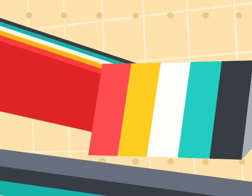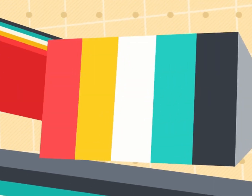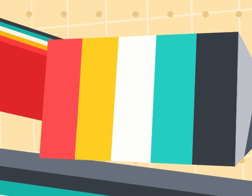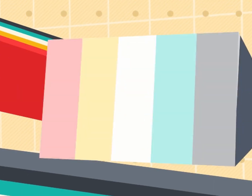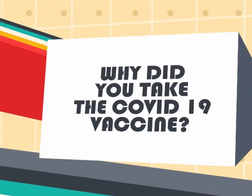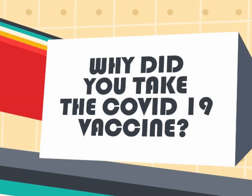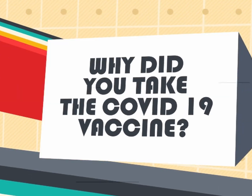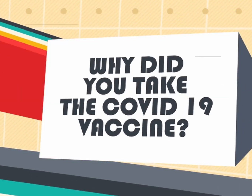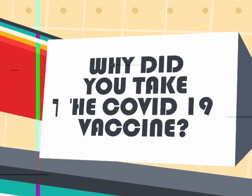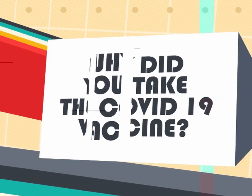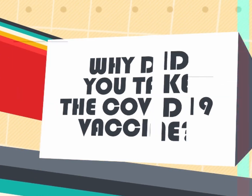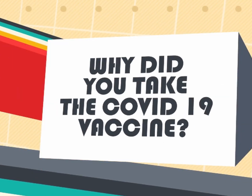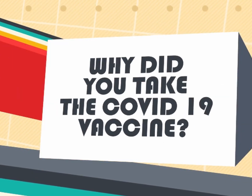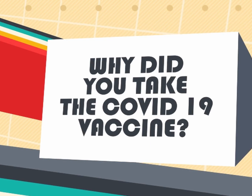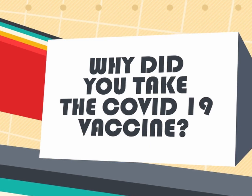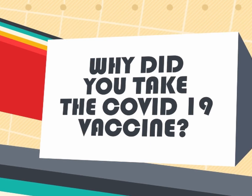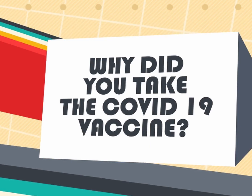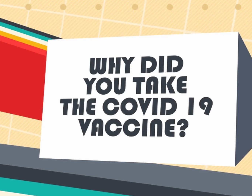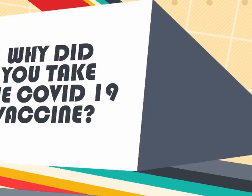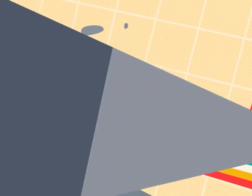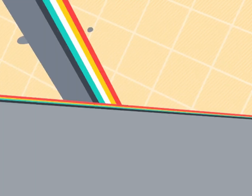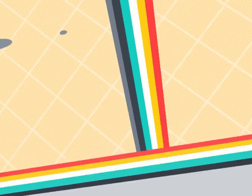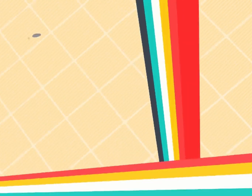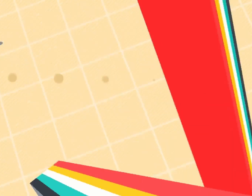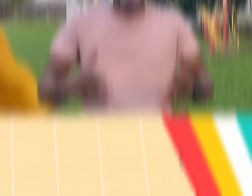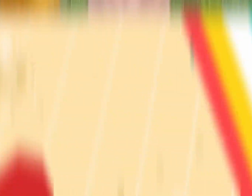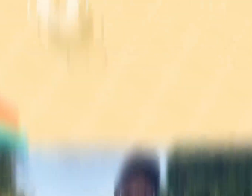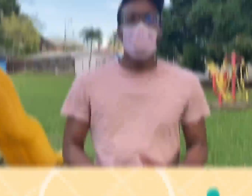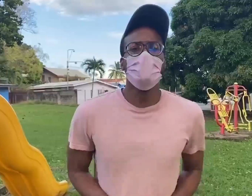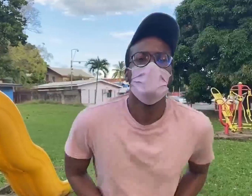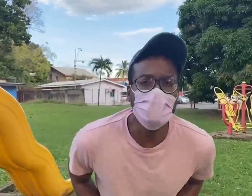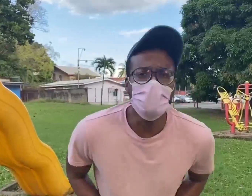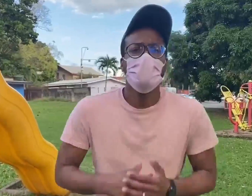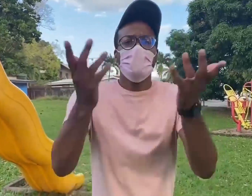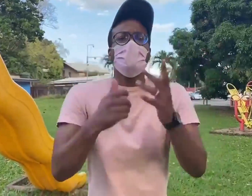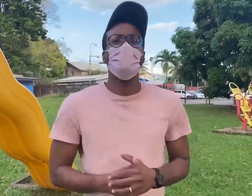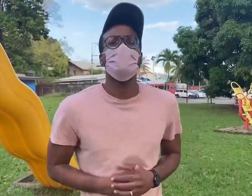Hey, yo,